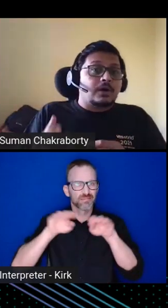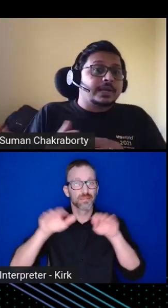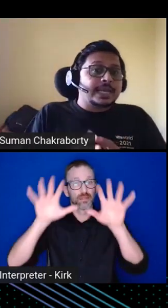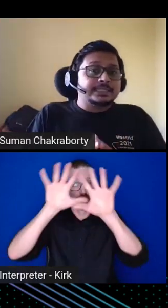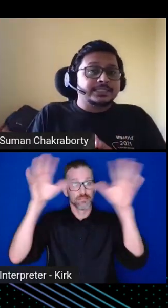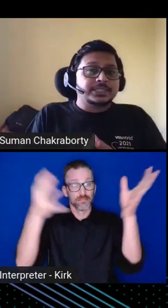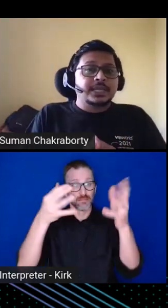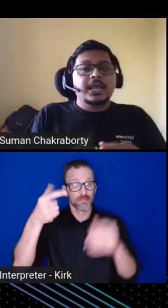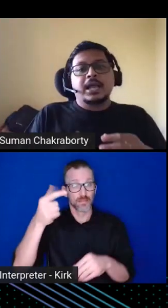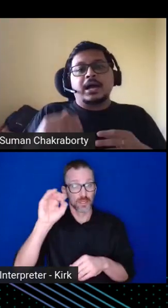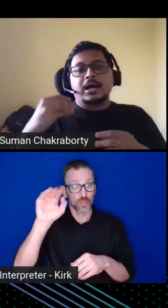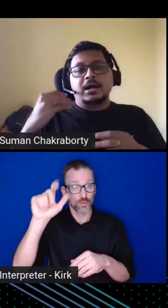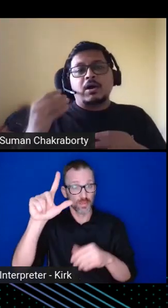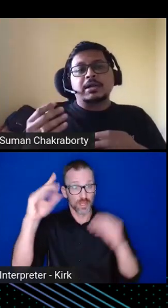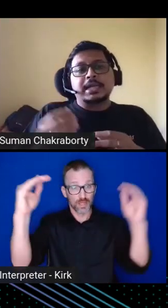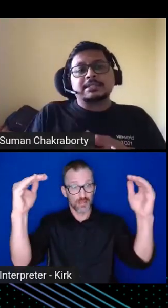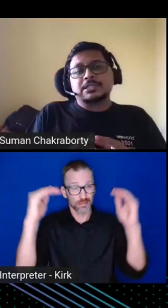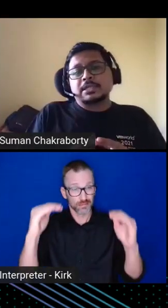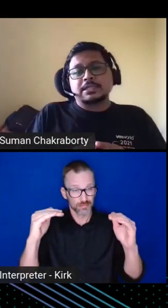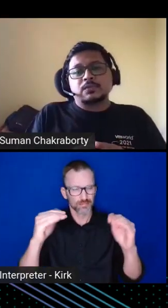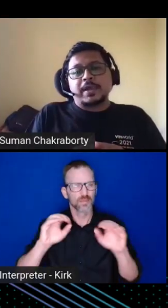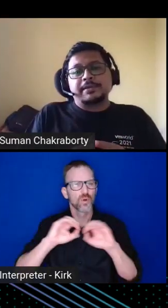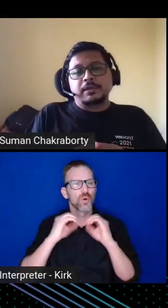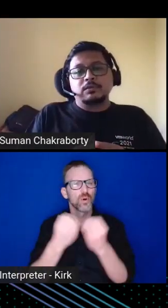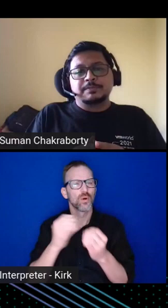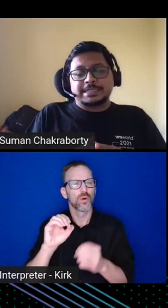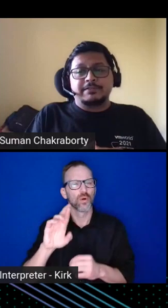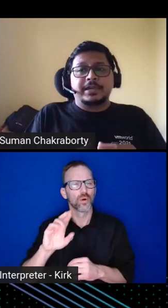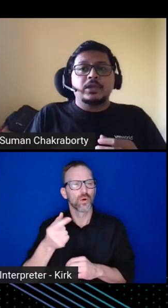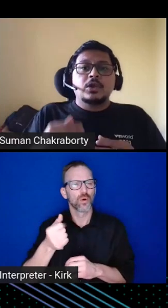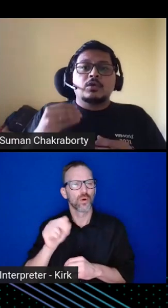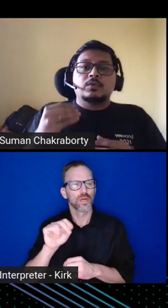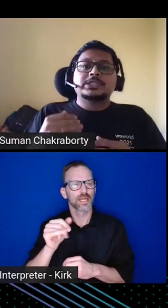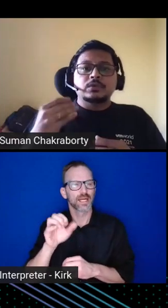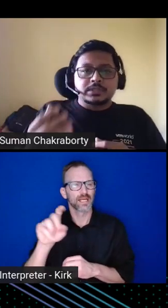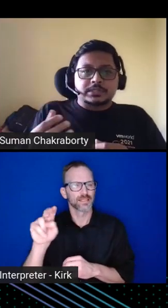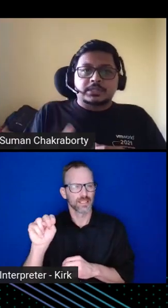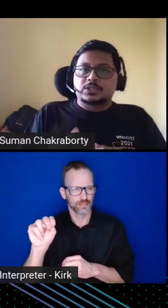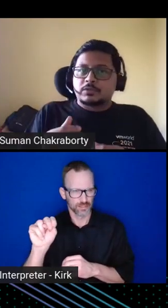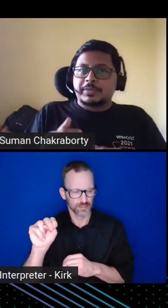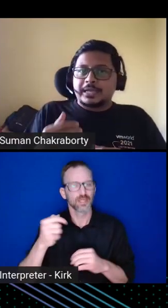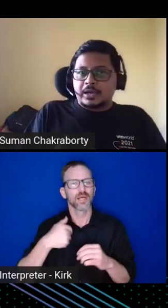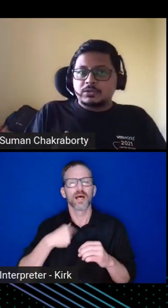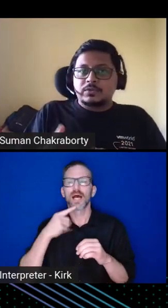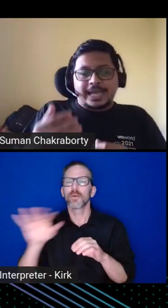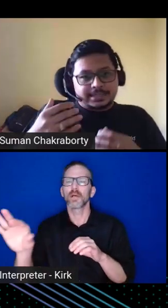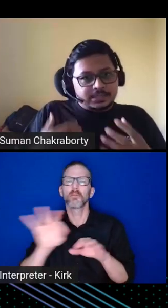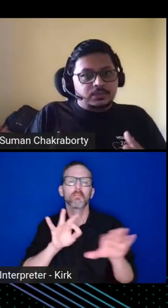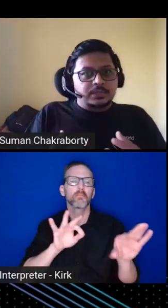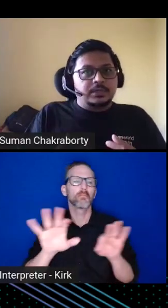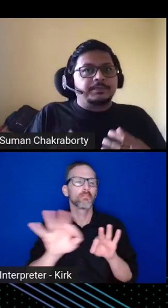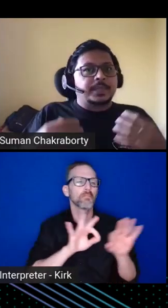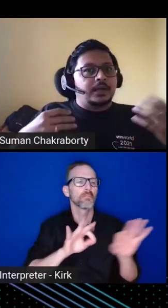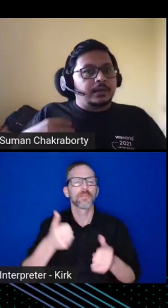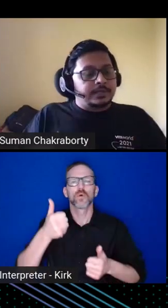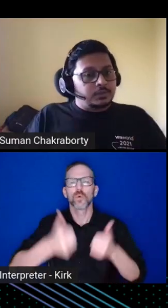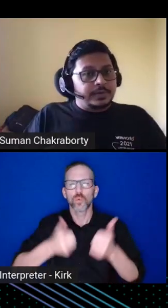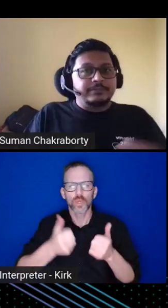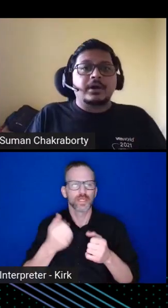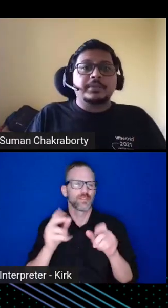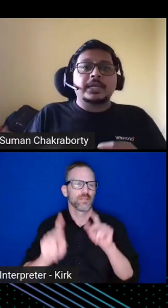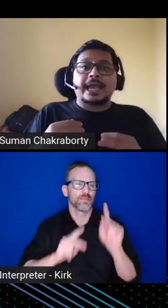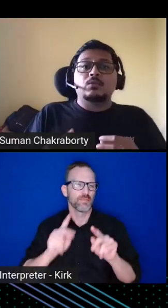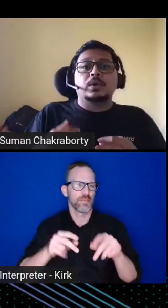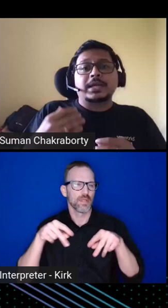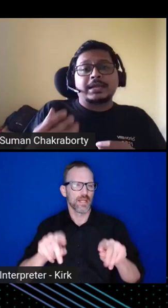called as an organization. Organization is where you specify which users should be allowed to access to